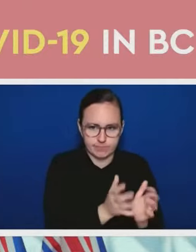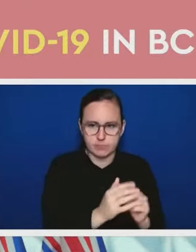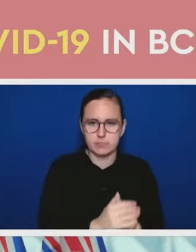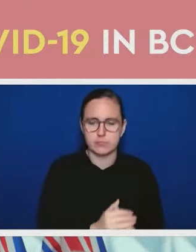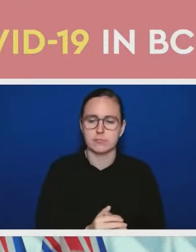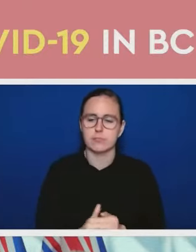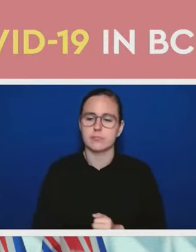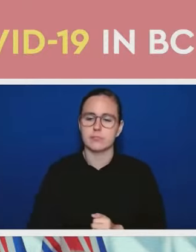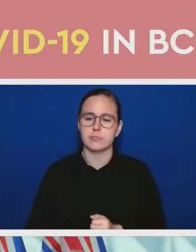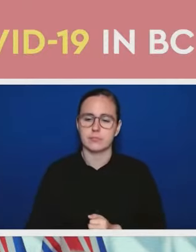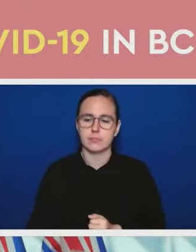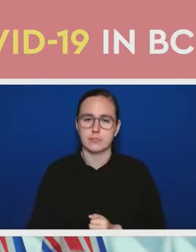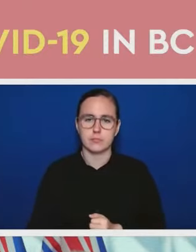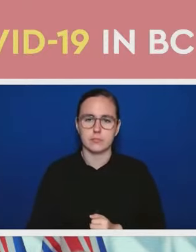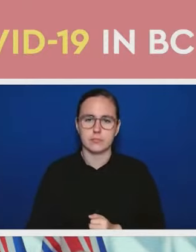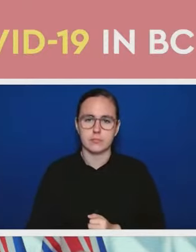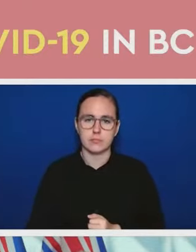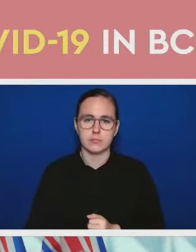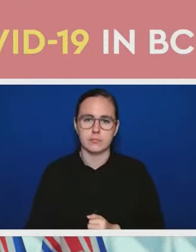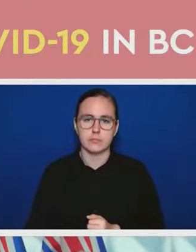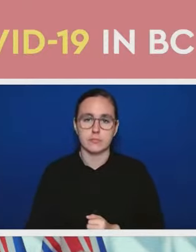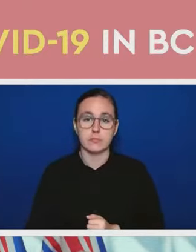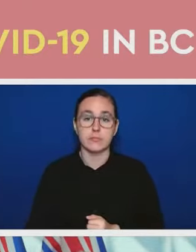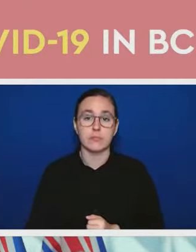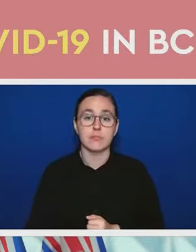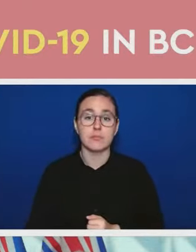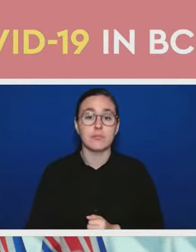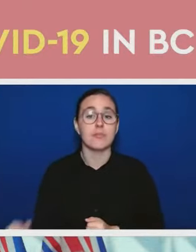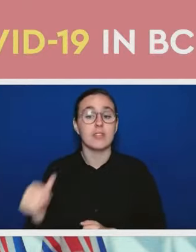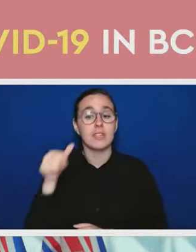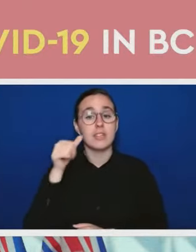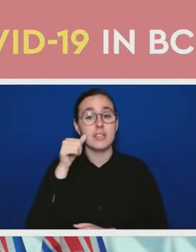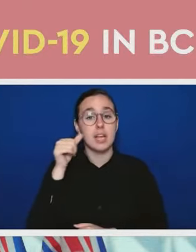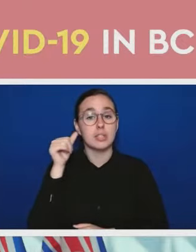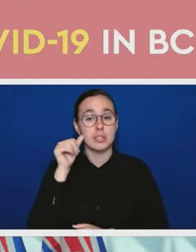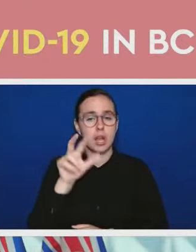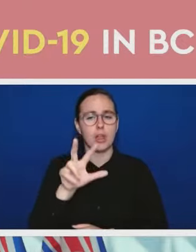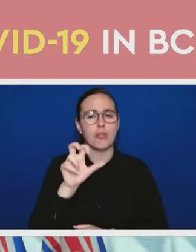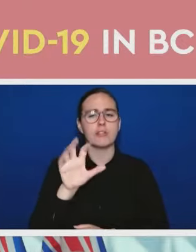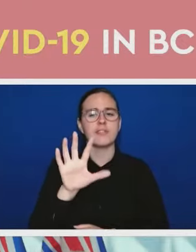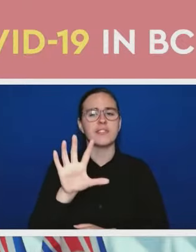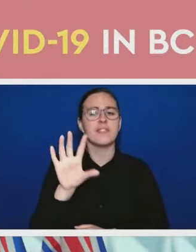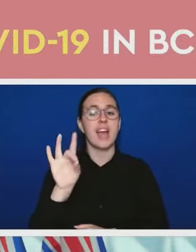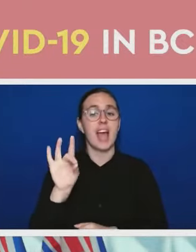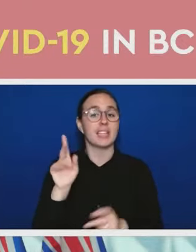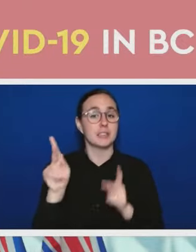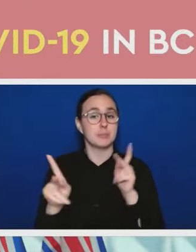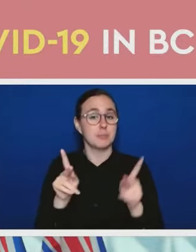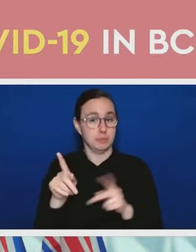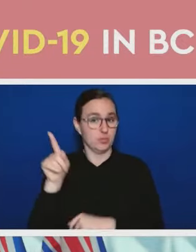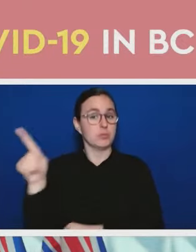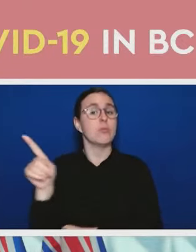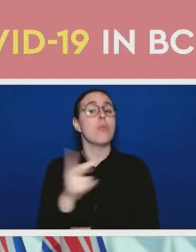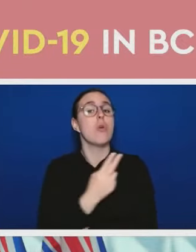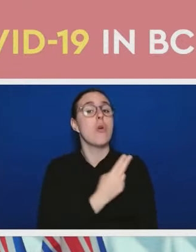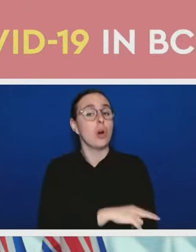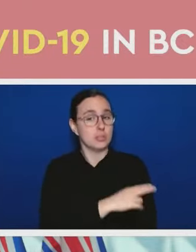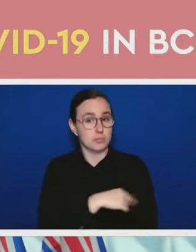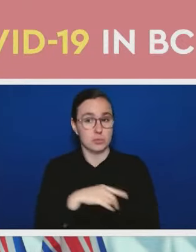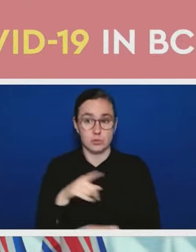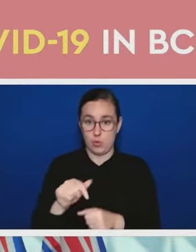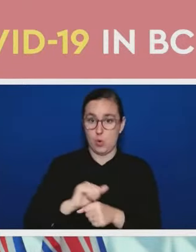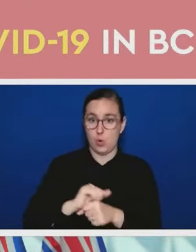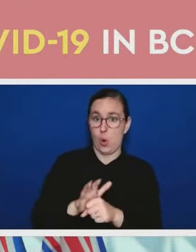have, as of yesterday, there were 358 people in our hospitals with a COVID positive test. Not all of them were there because of